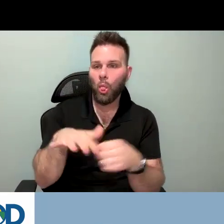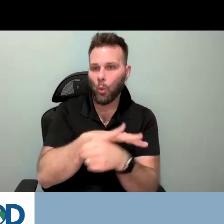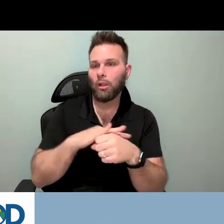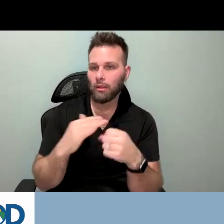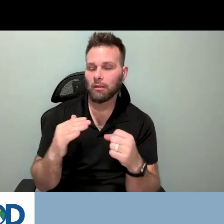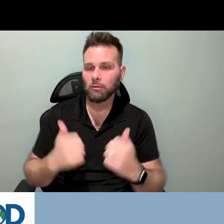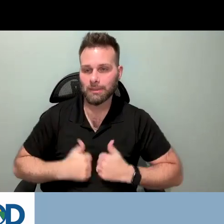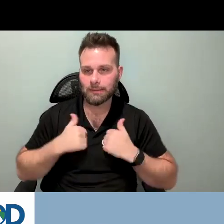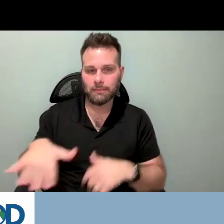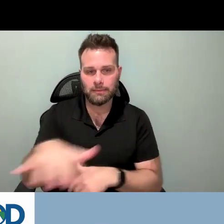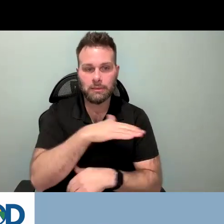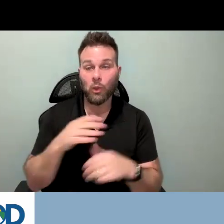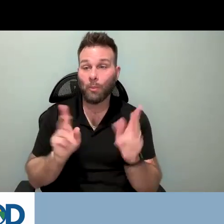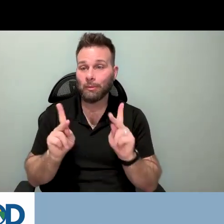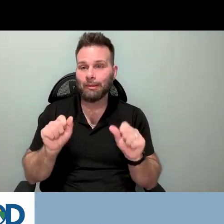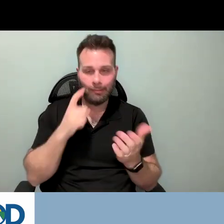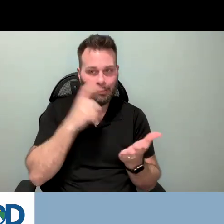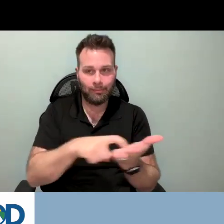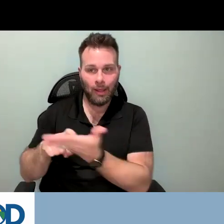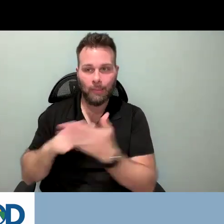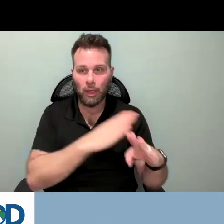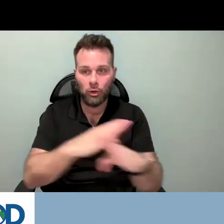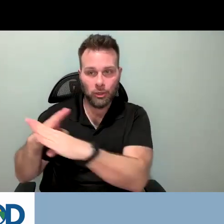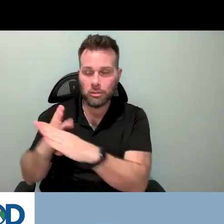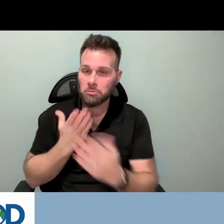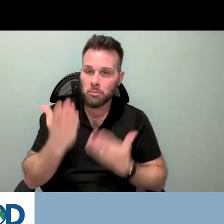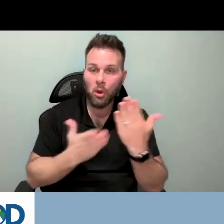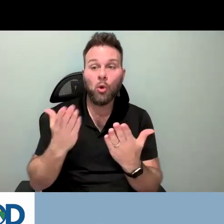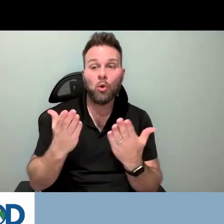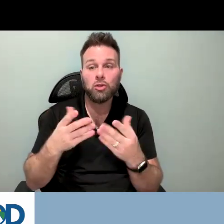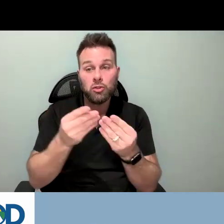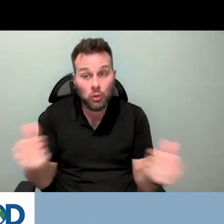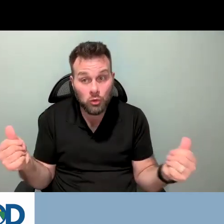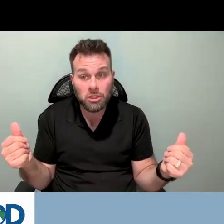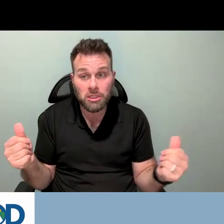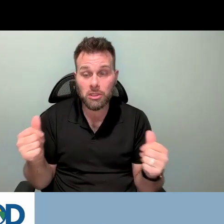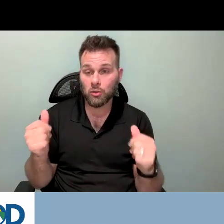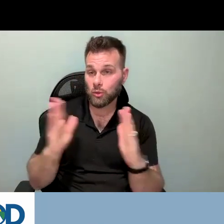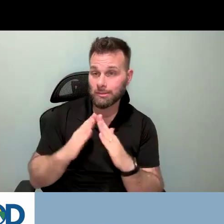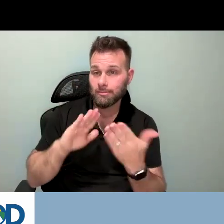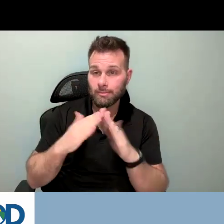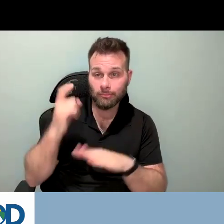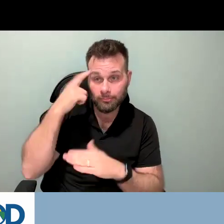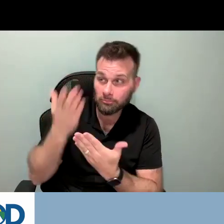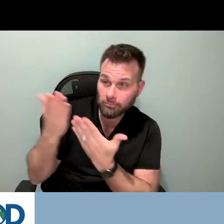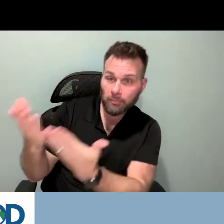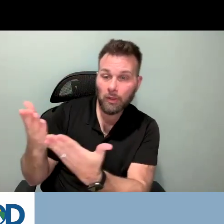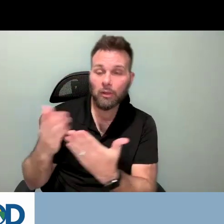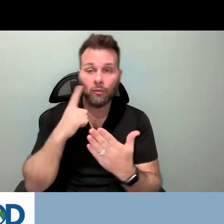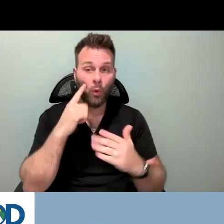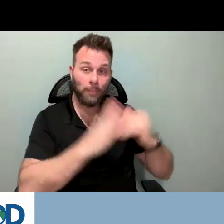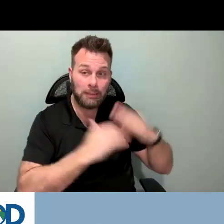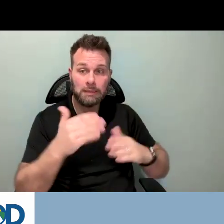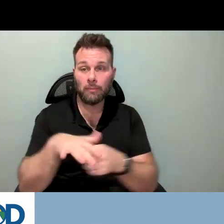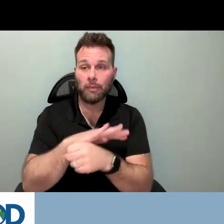identify barriers, propose solutions, and advise the municipality on how to make services, buildings, and public spaces more